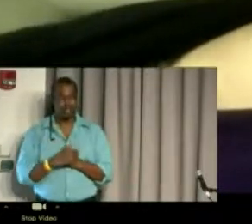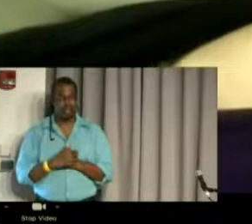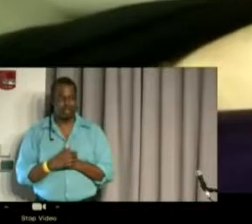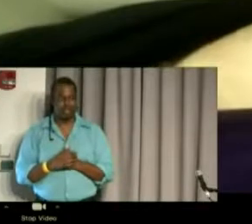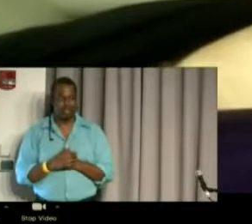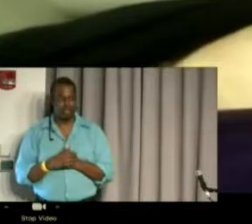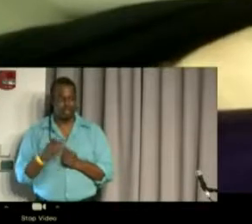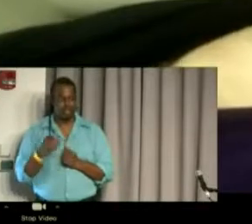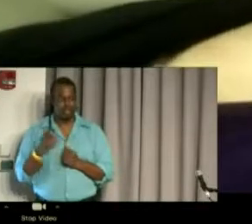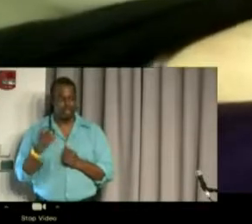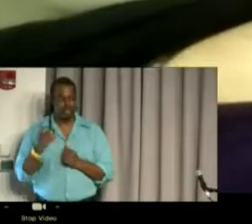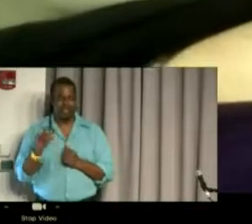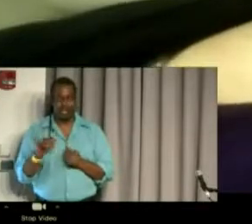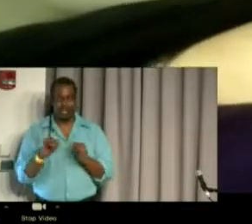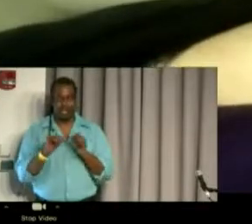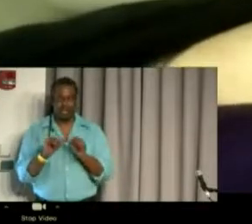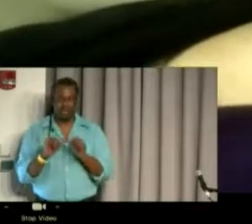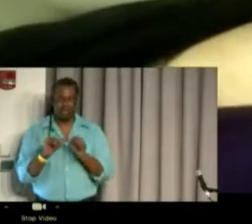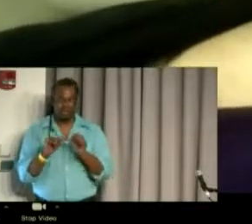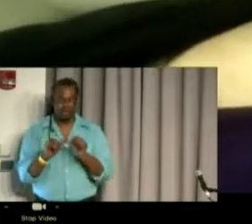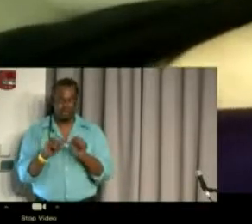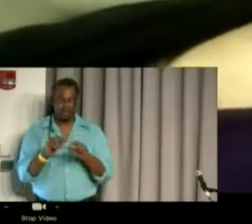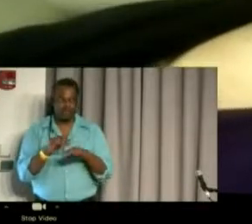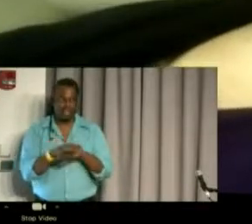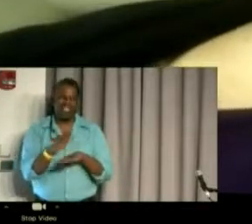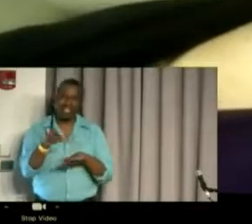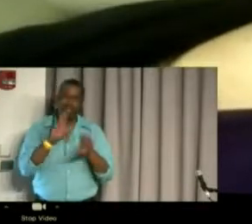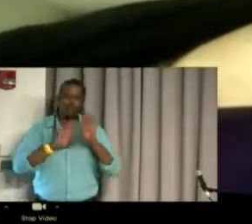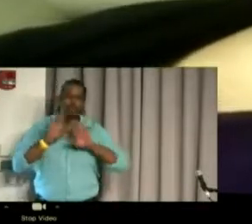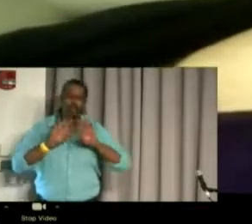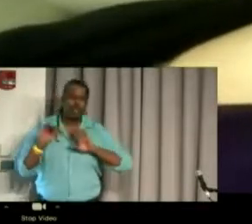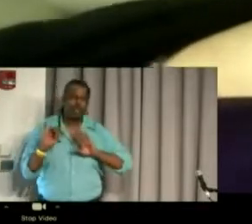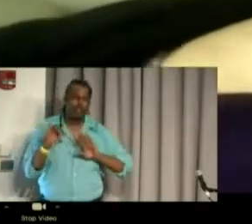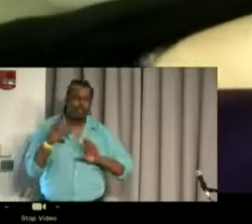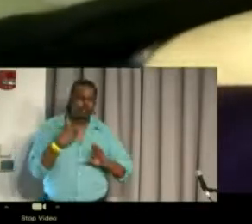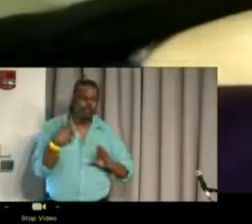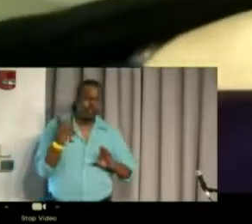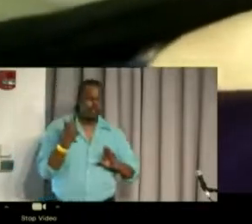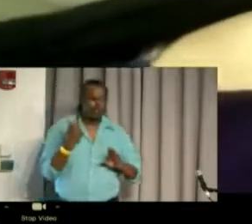has enduring effects. And it's frustrating too, because, you know,